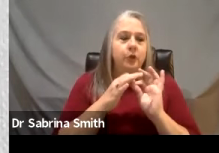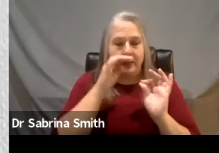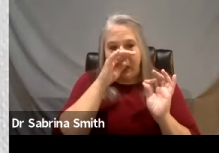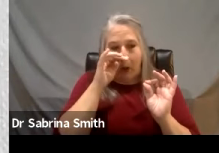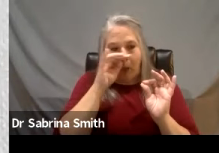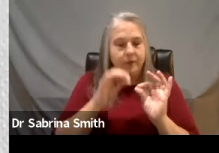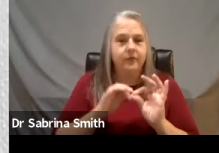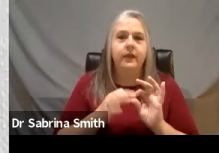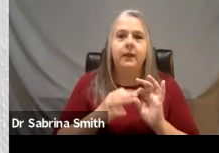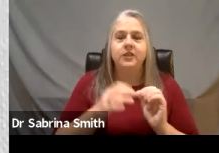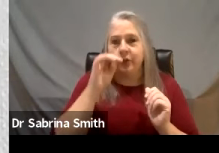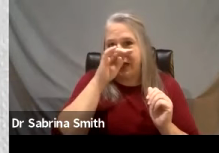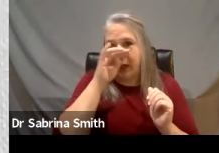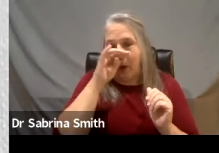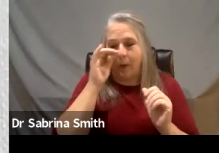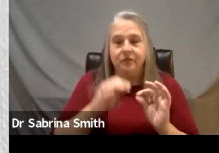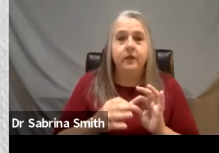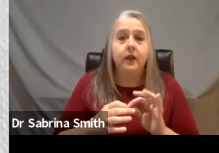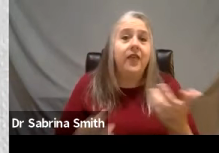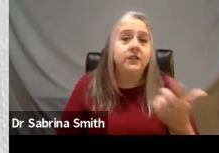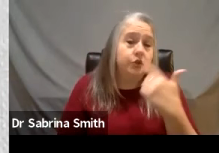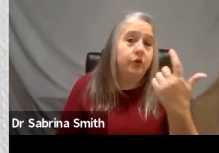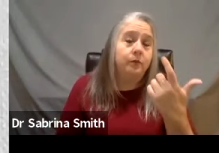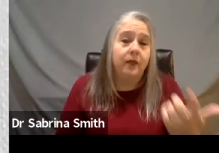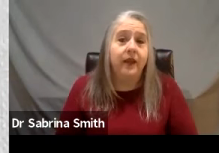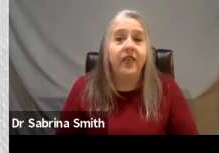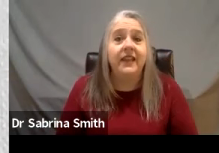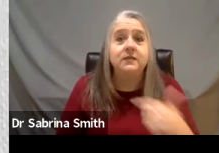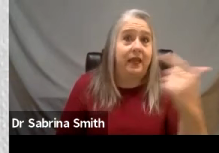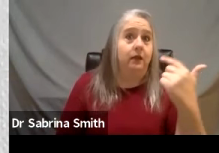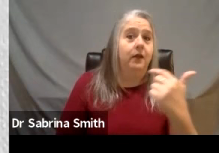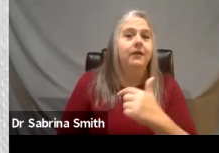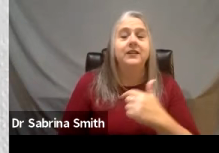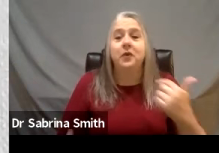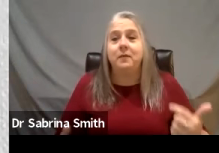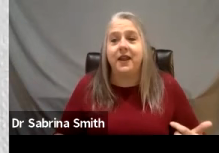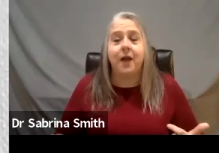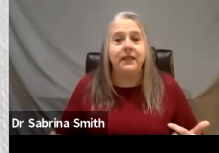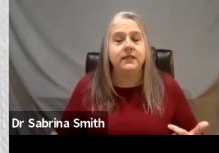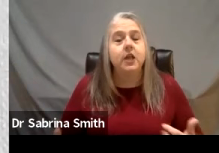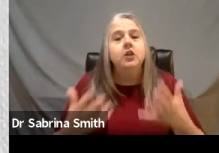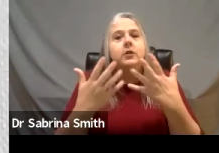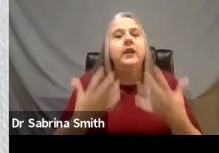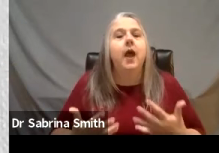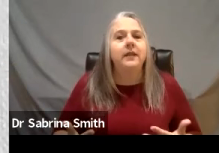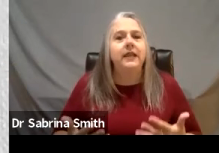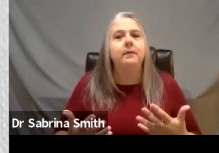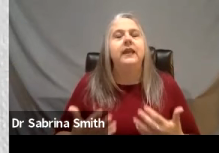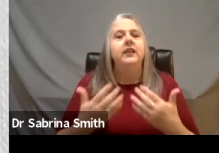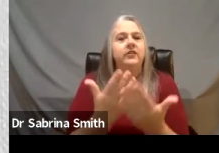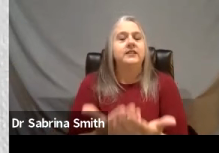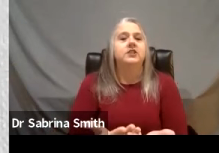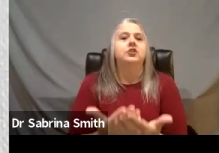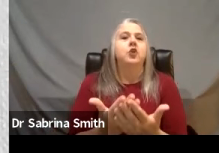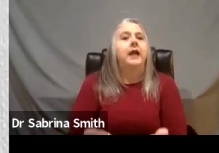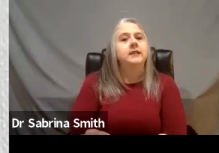I'm interpreting and I'm interpreting. And that's true, by the way, that is me. That's one of my anomalies. So an anomaly can be